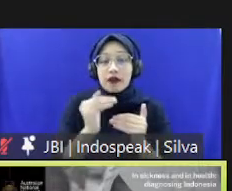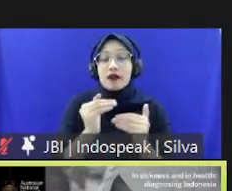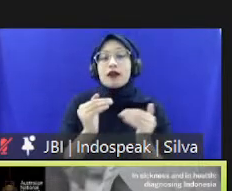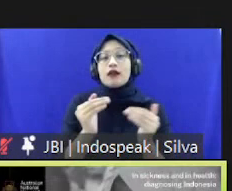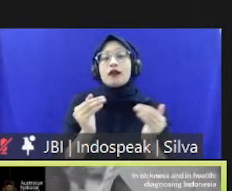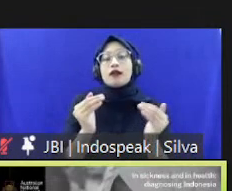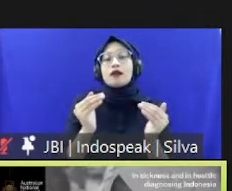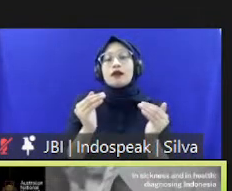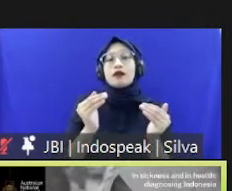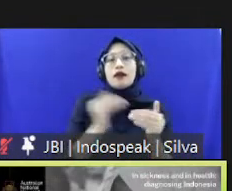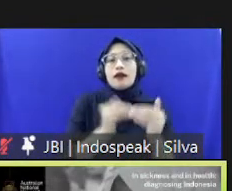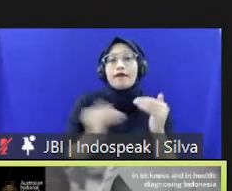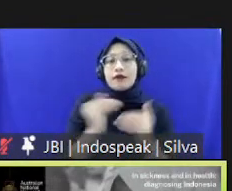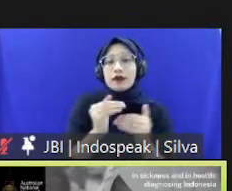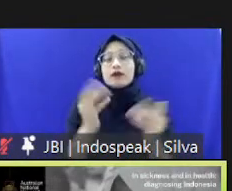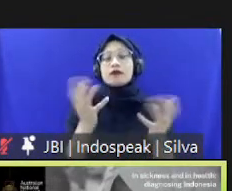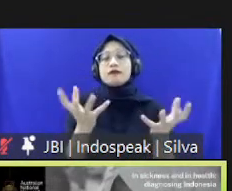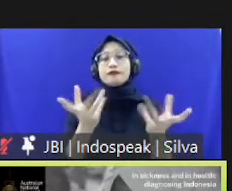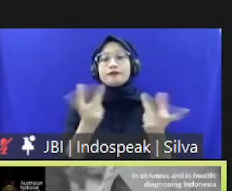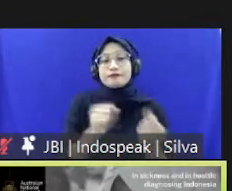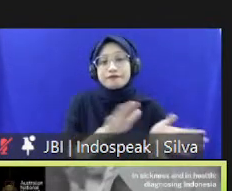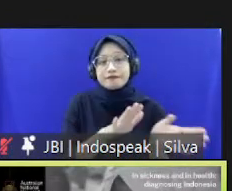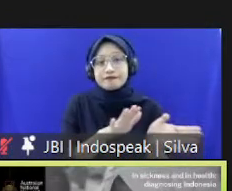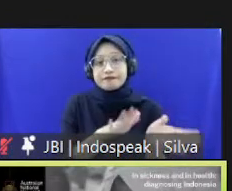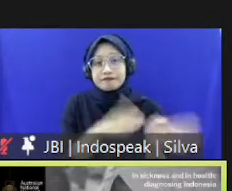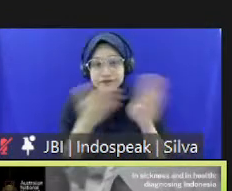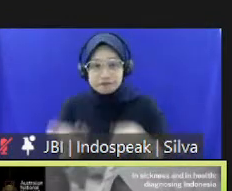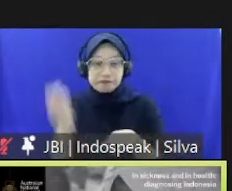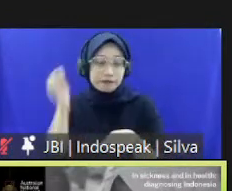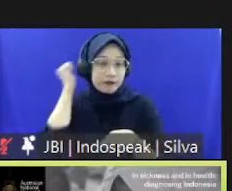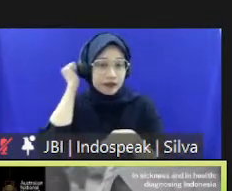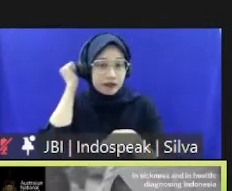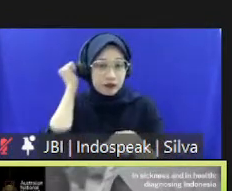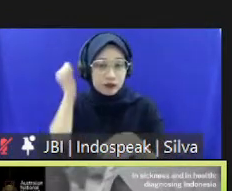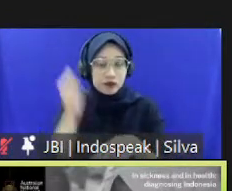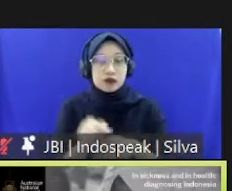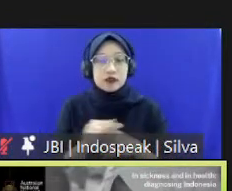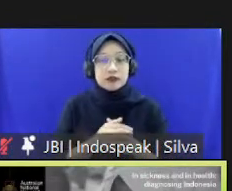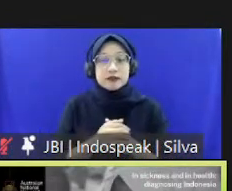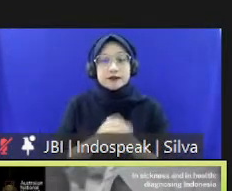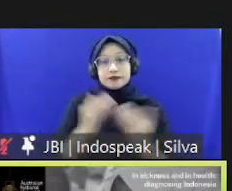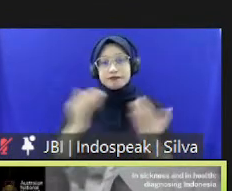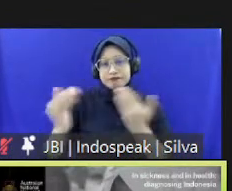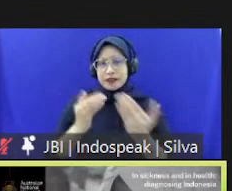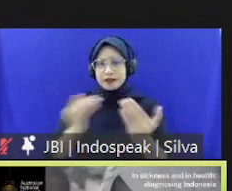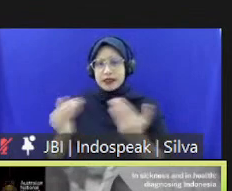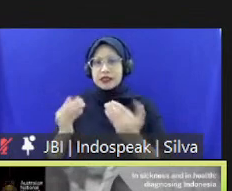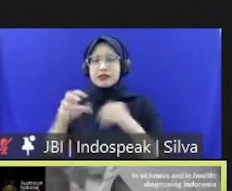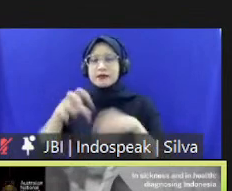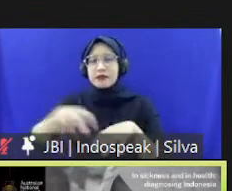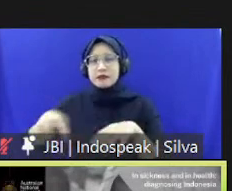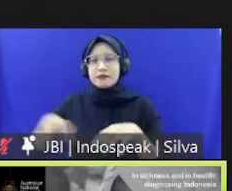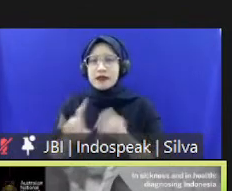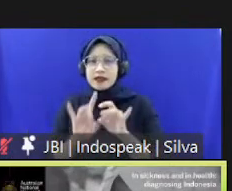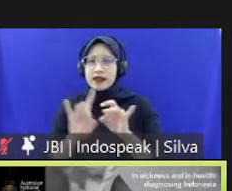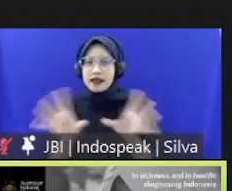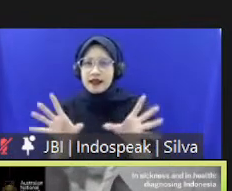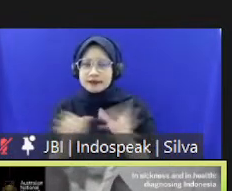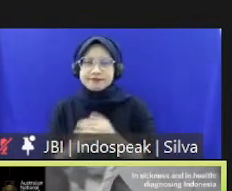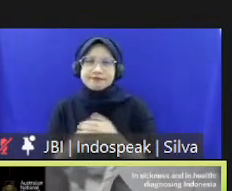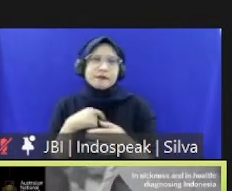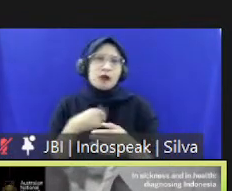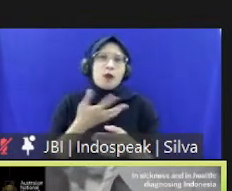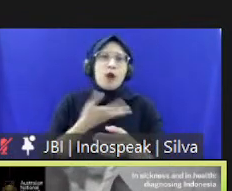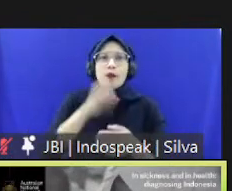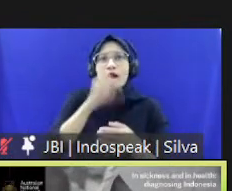Indonesian context today as compared with others. And I don't want to say this is good news or bad news again,